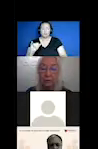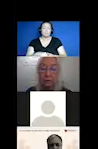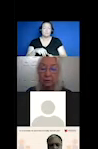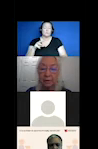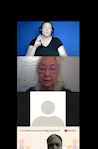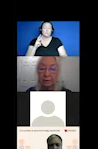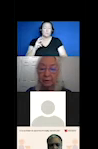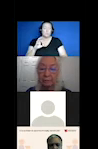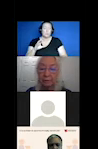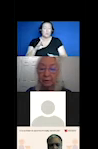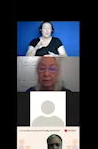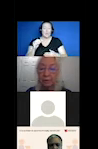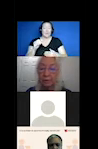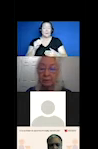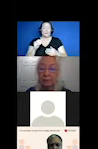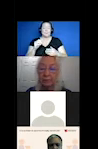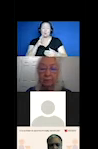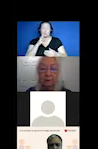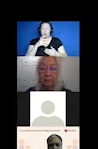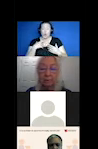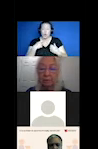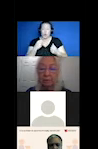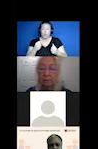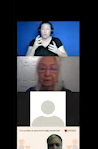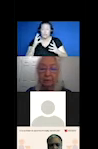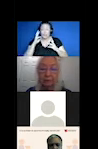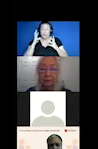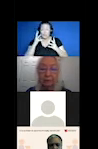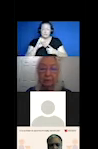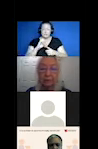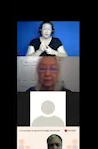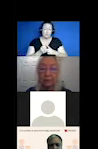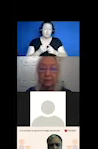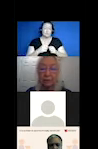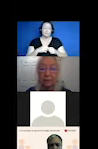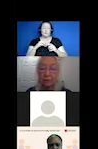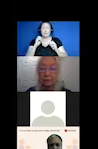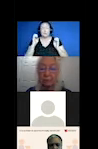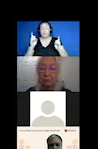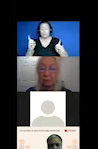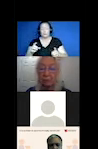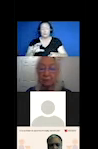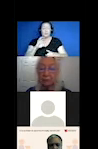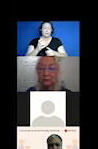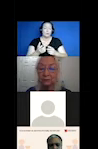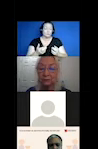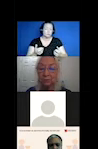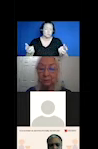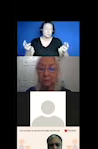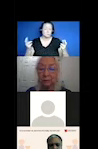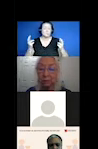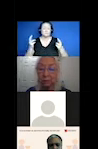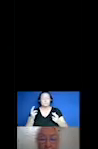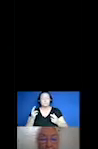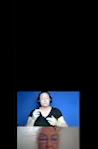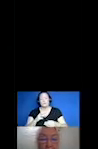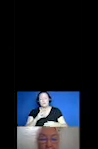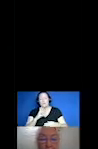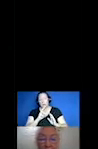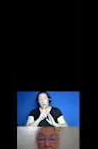and maternal health innovation, environmental issues, education, cultural resources,